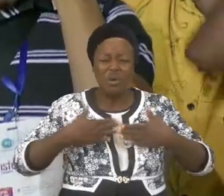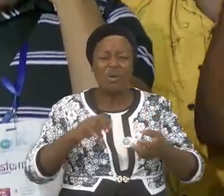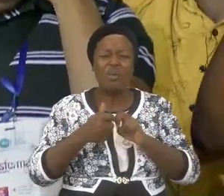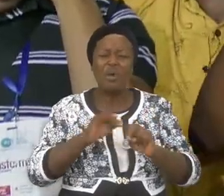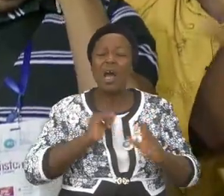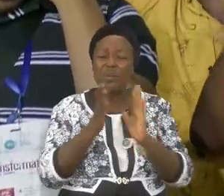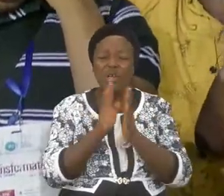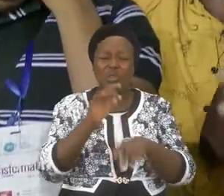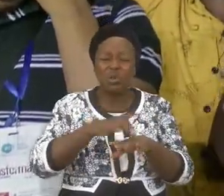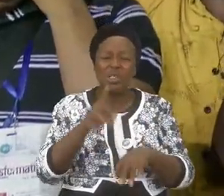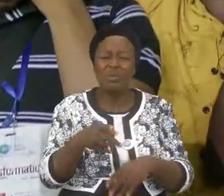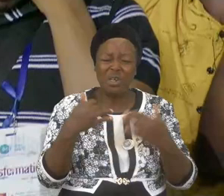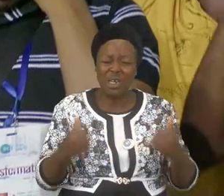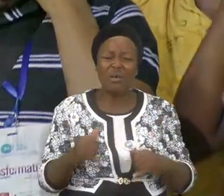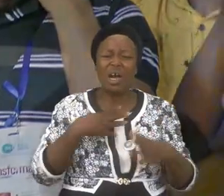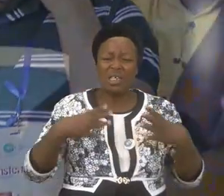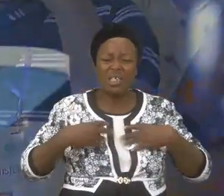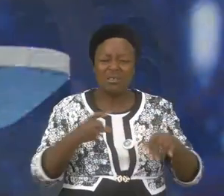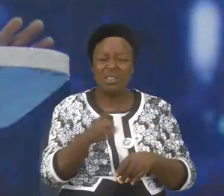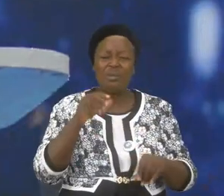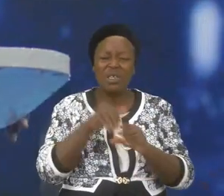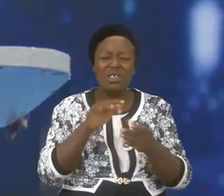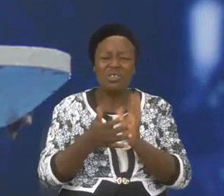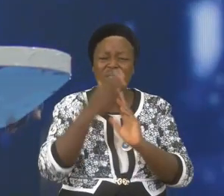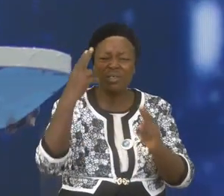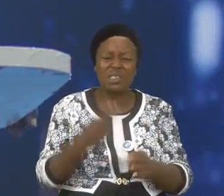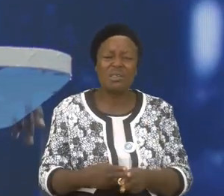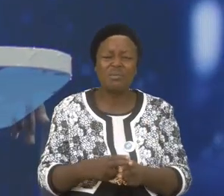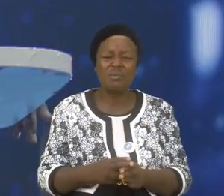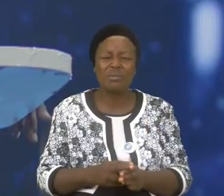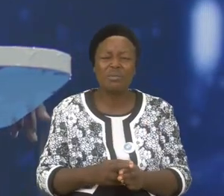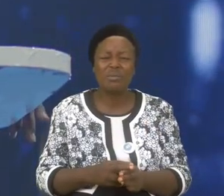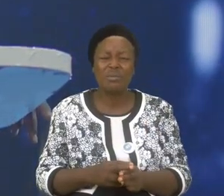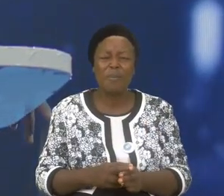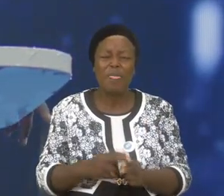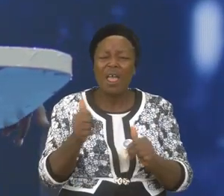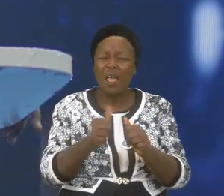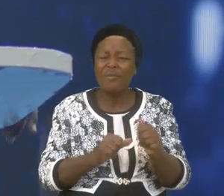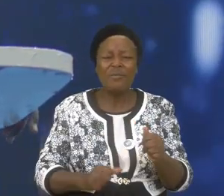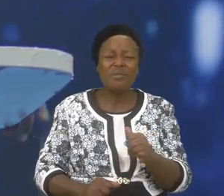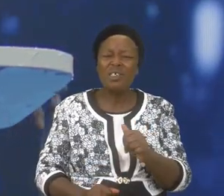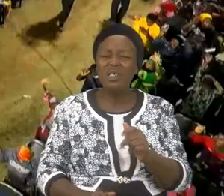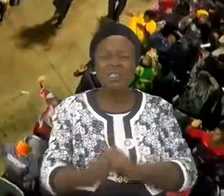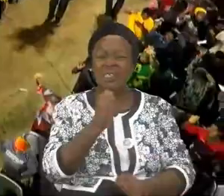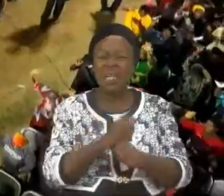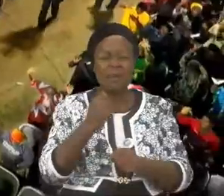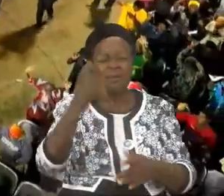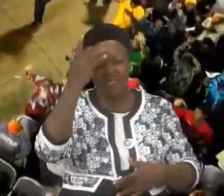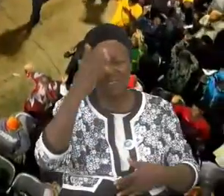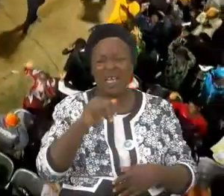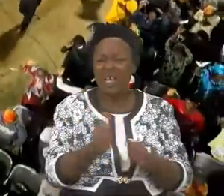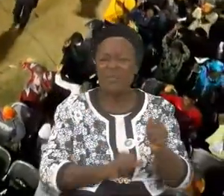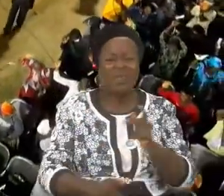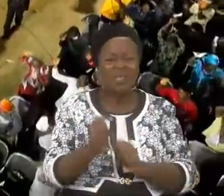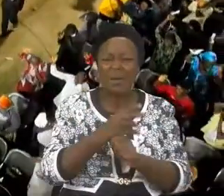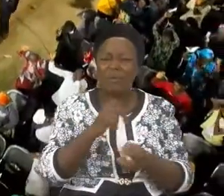name. Every kind of sickness, every form of infirmity, be taken out of your life right now. And